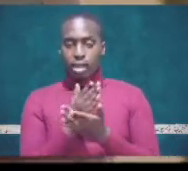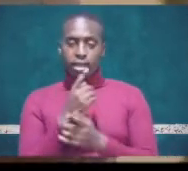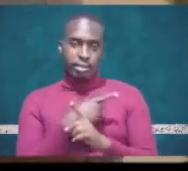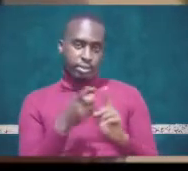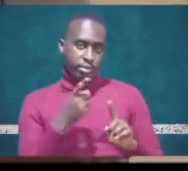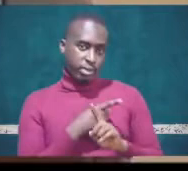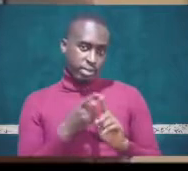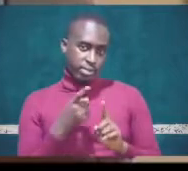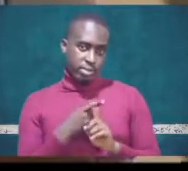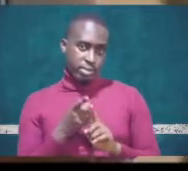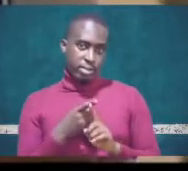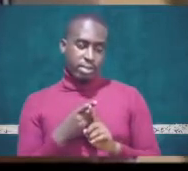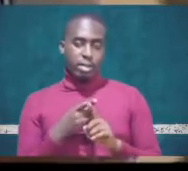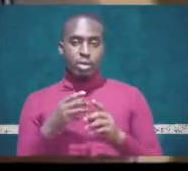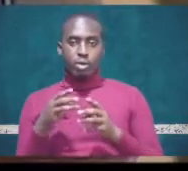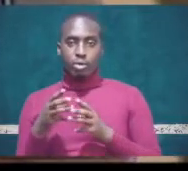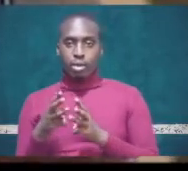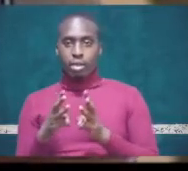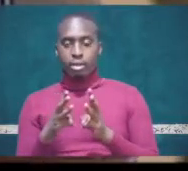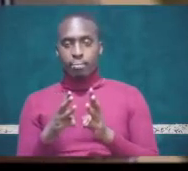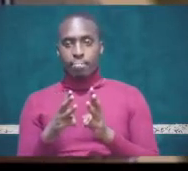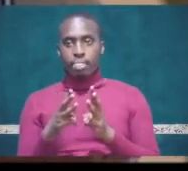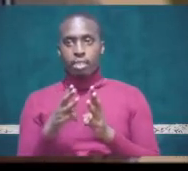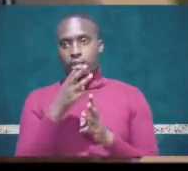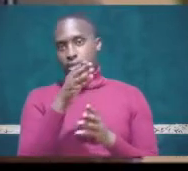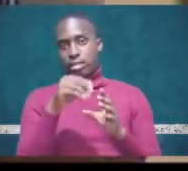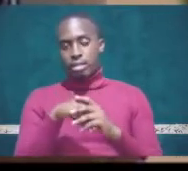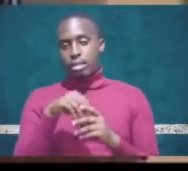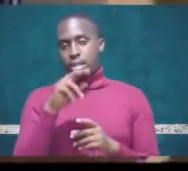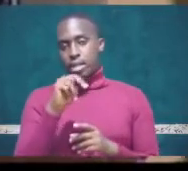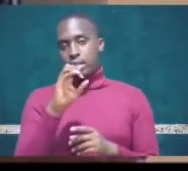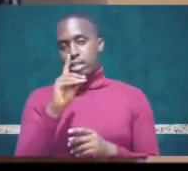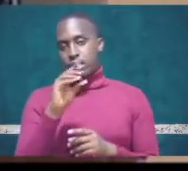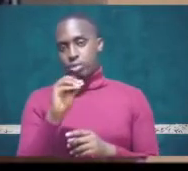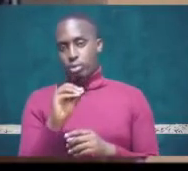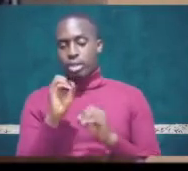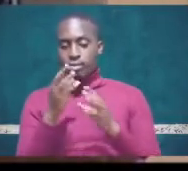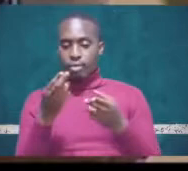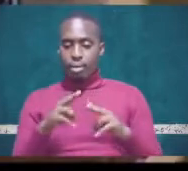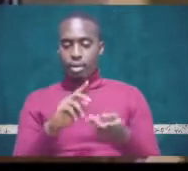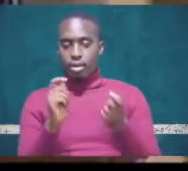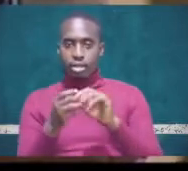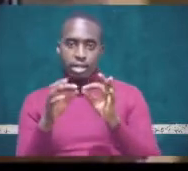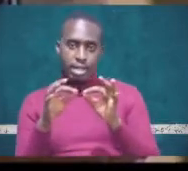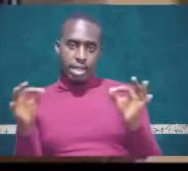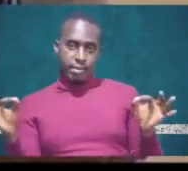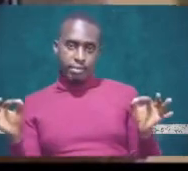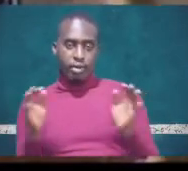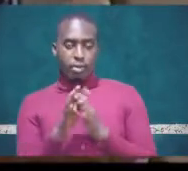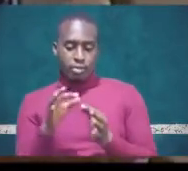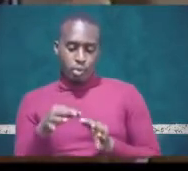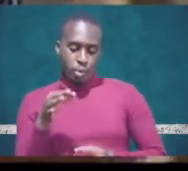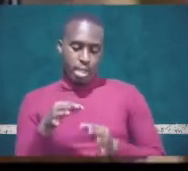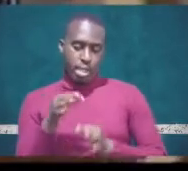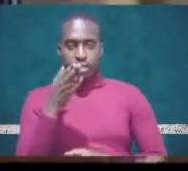different deflection of this needle when there is a change of the length of the wire,